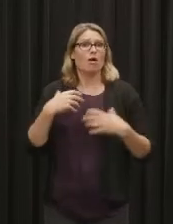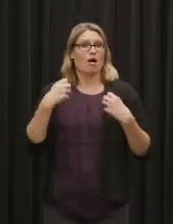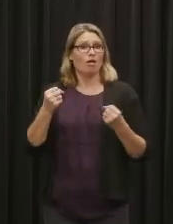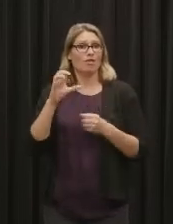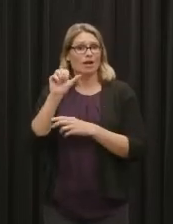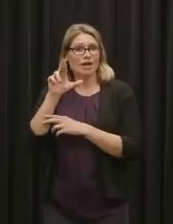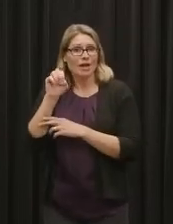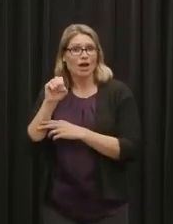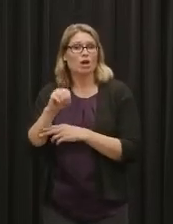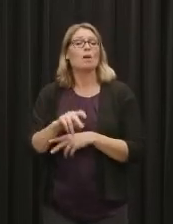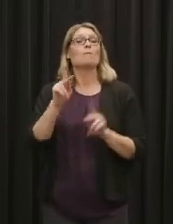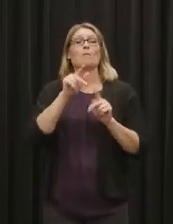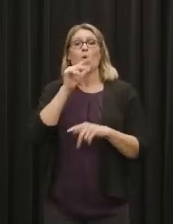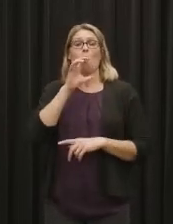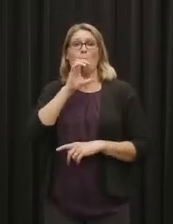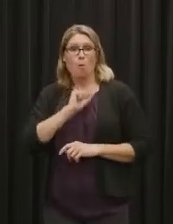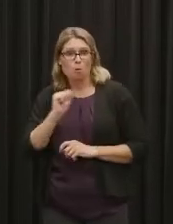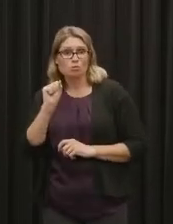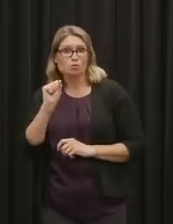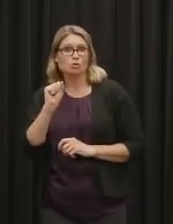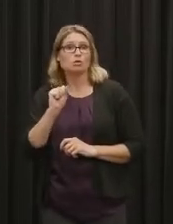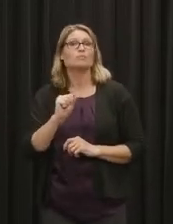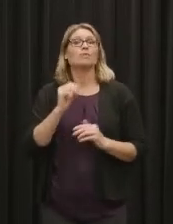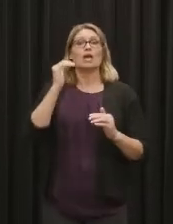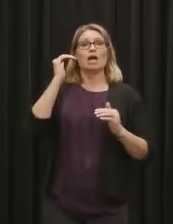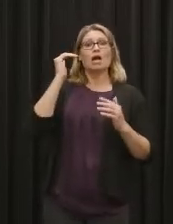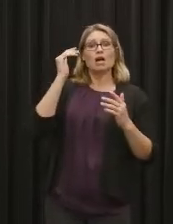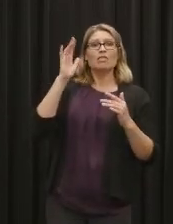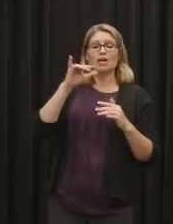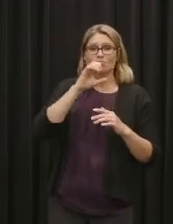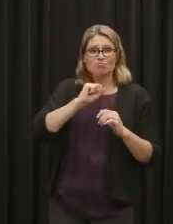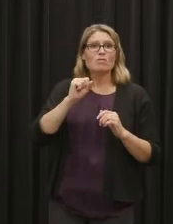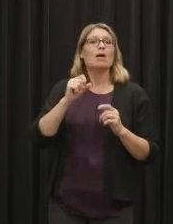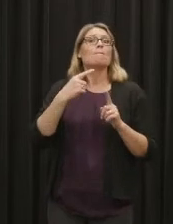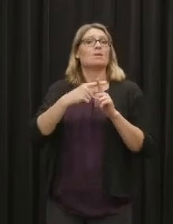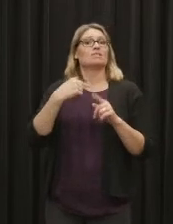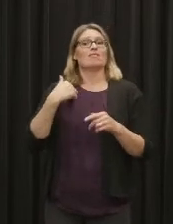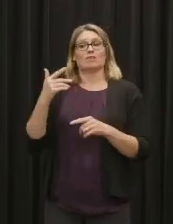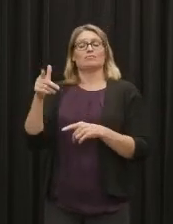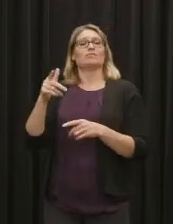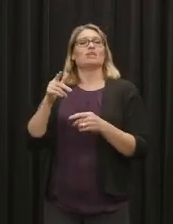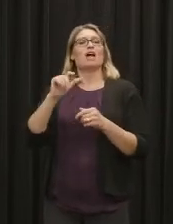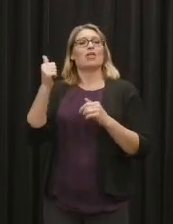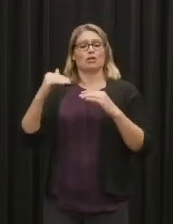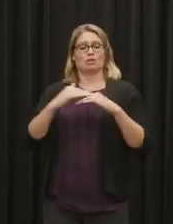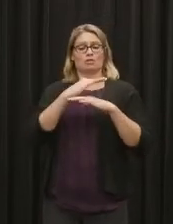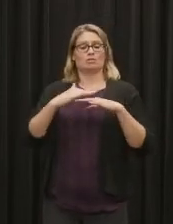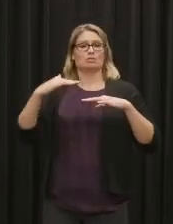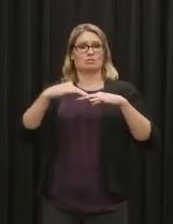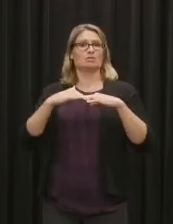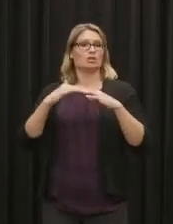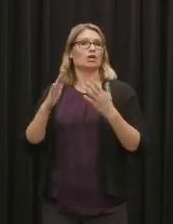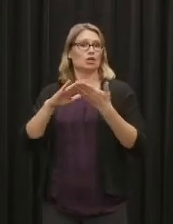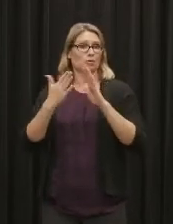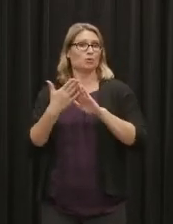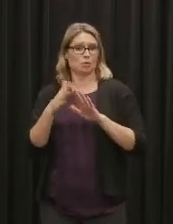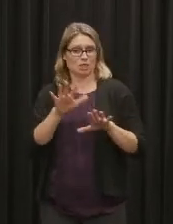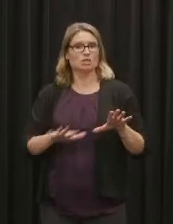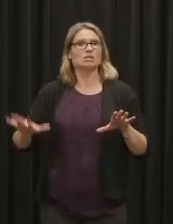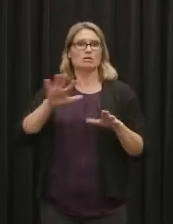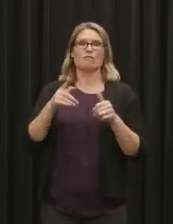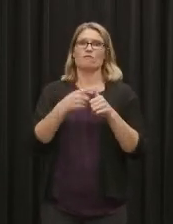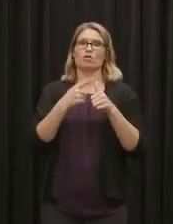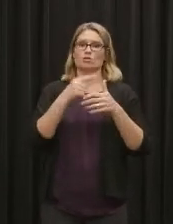older citizens and adults, and of course medical staff in Indigenous communities.